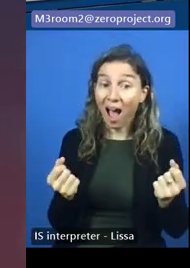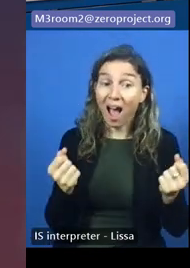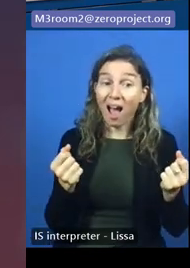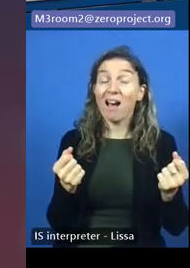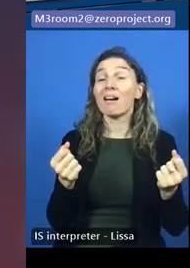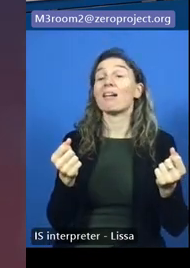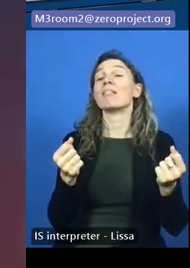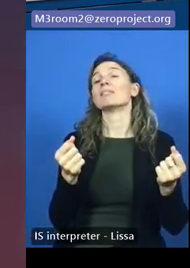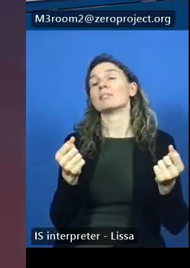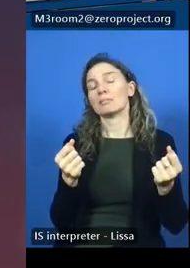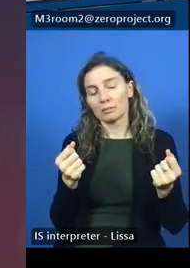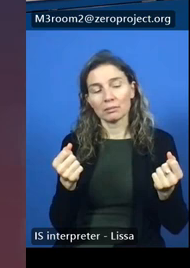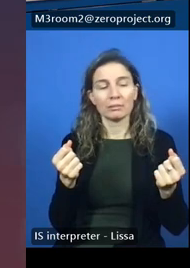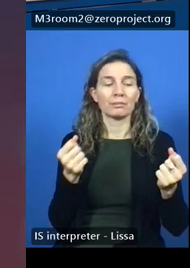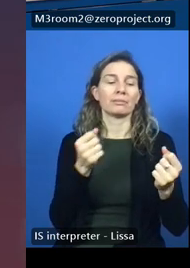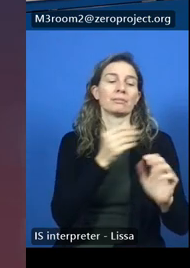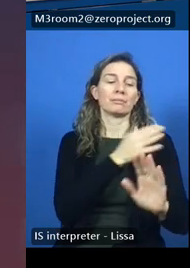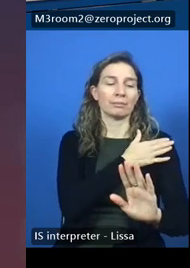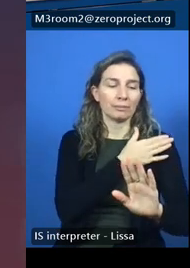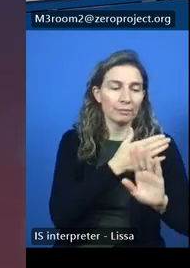document formats,